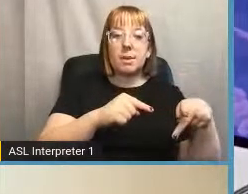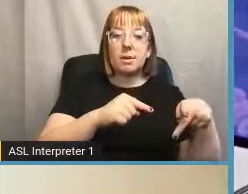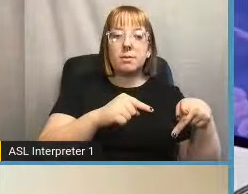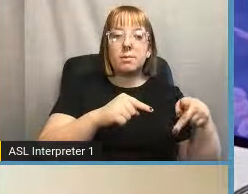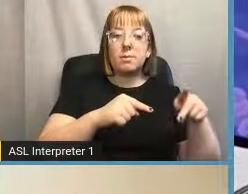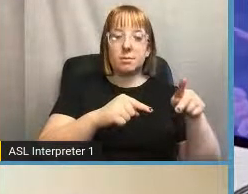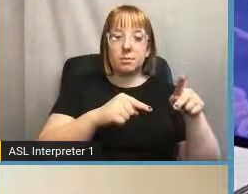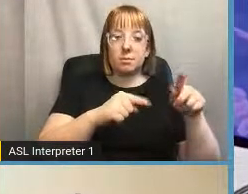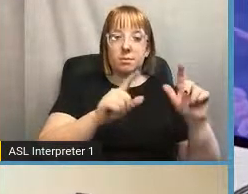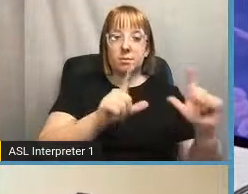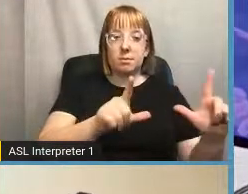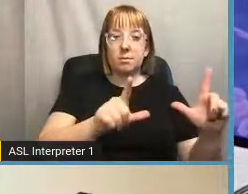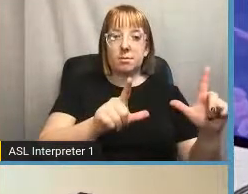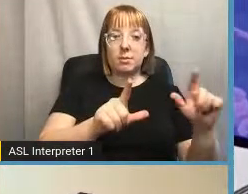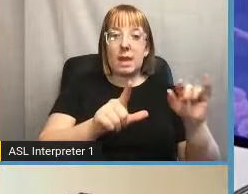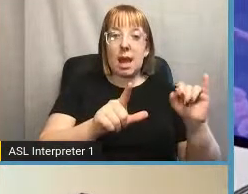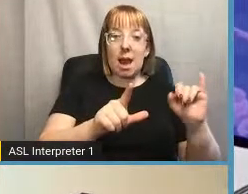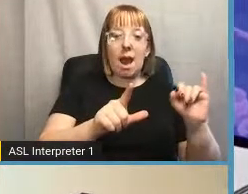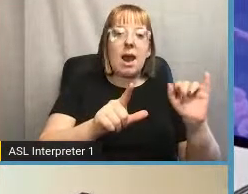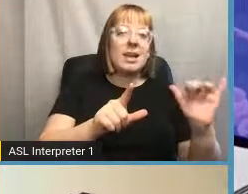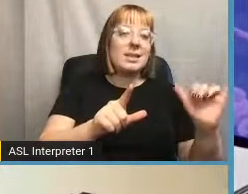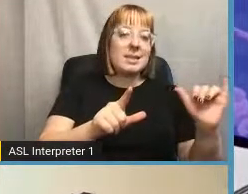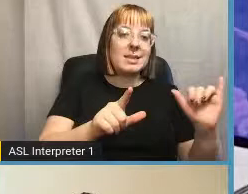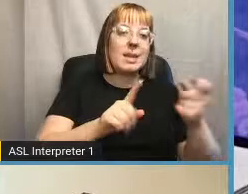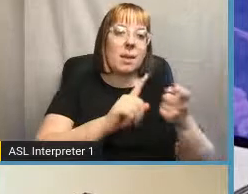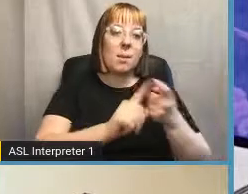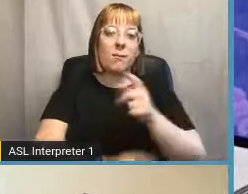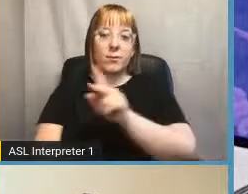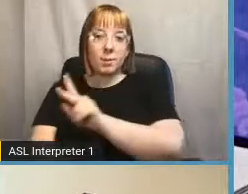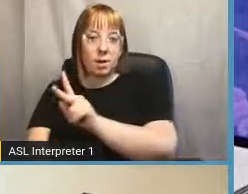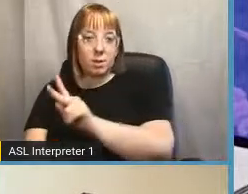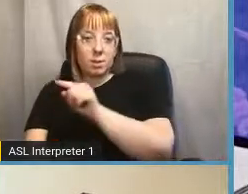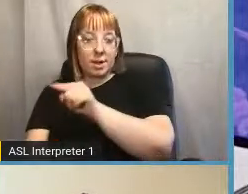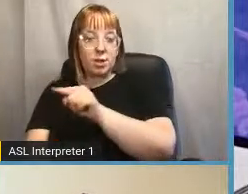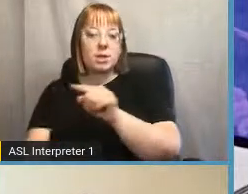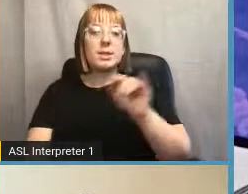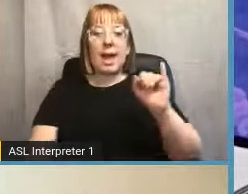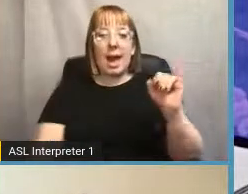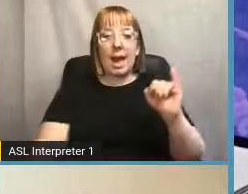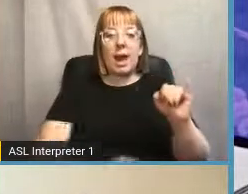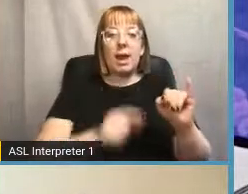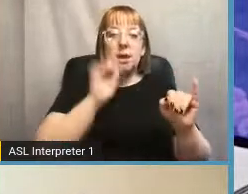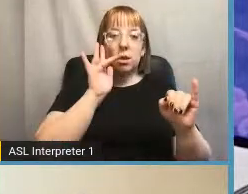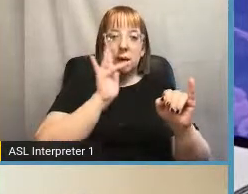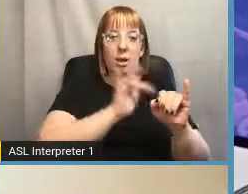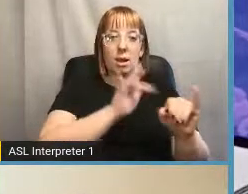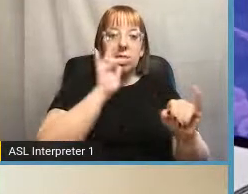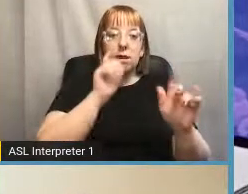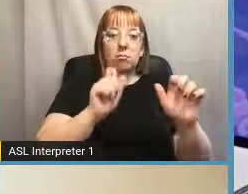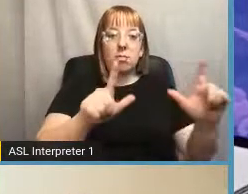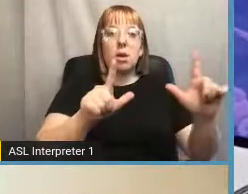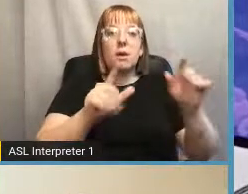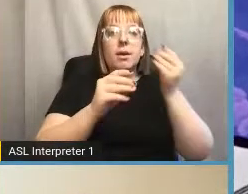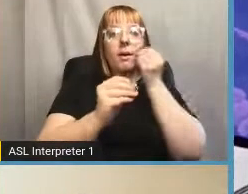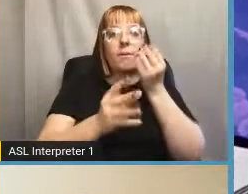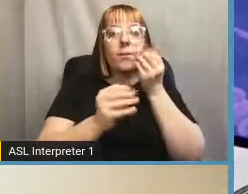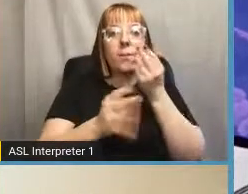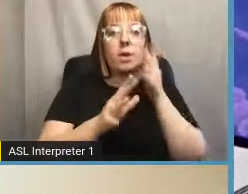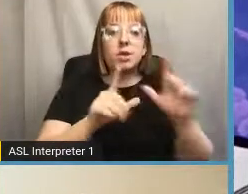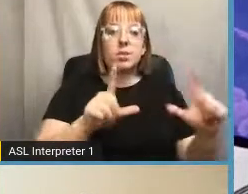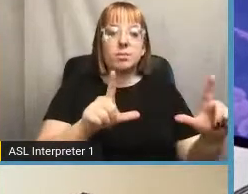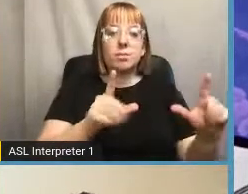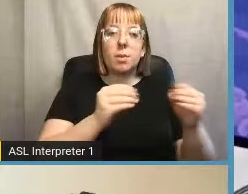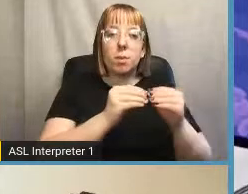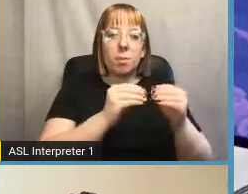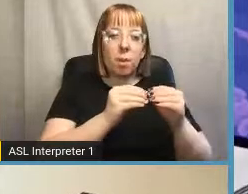map, it has an eye, just like the same eye button from the Kunst Matrix. There is an information button that you can click on to get more information